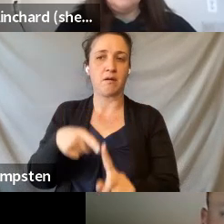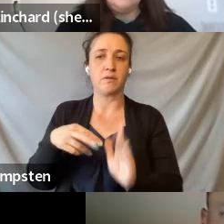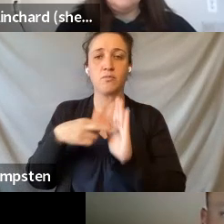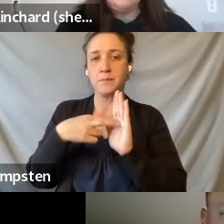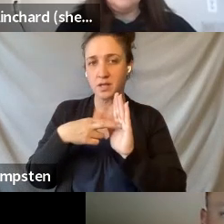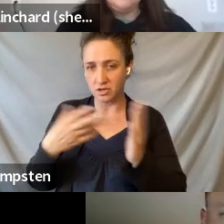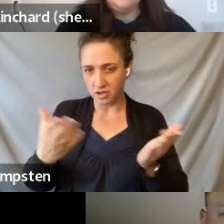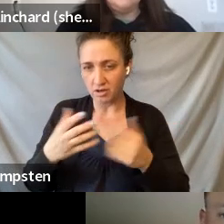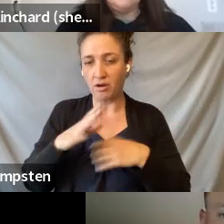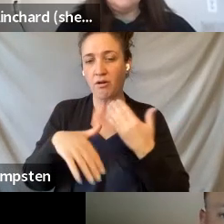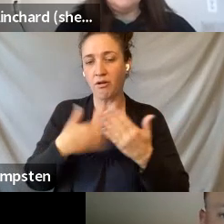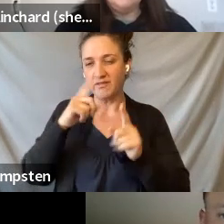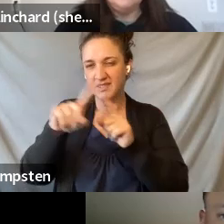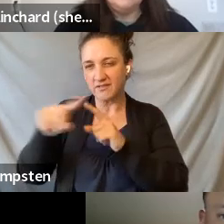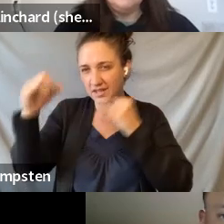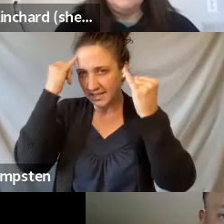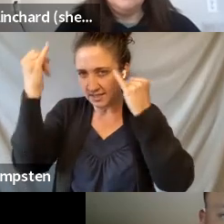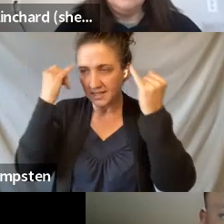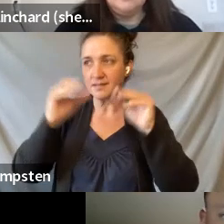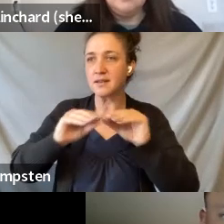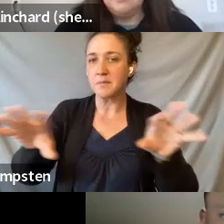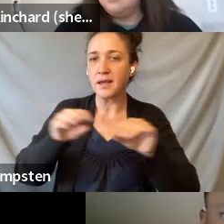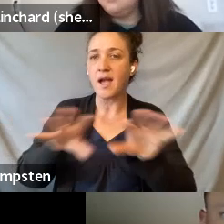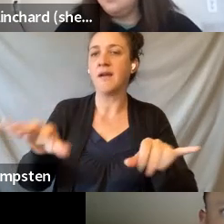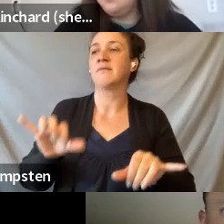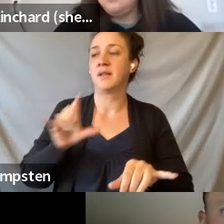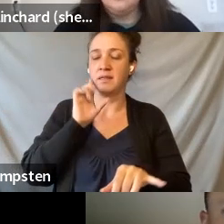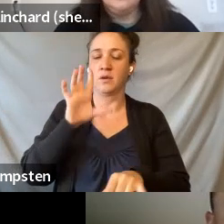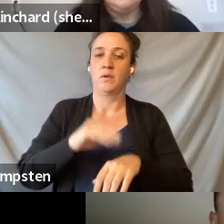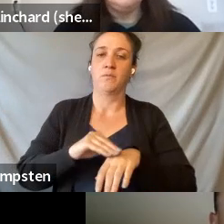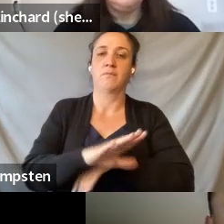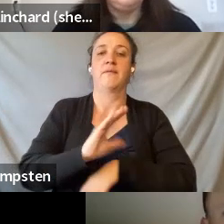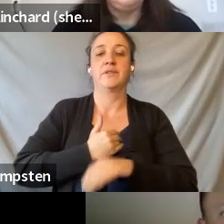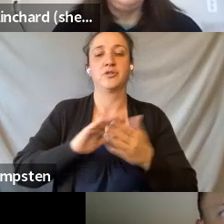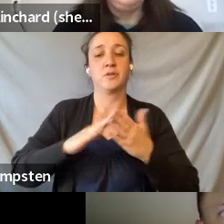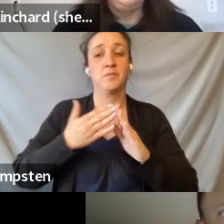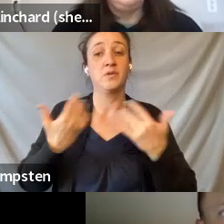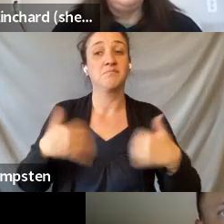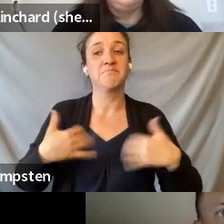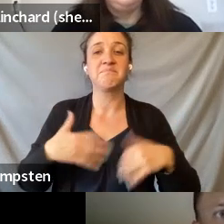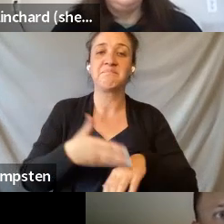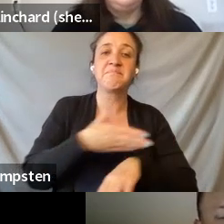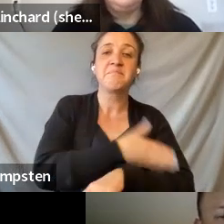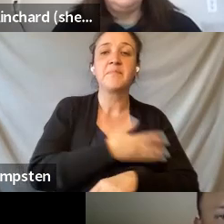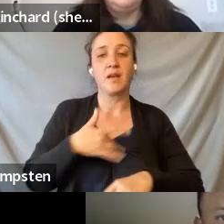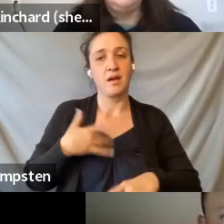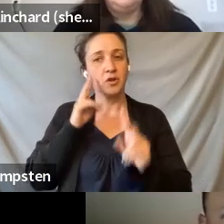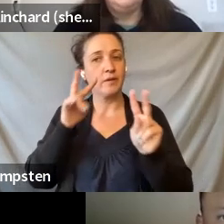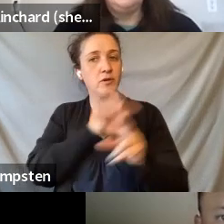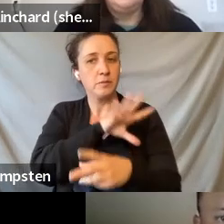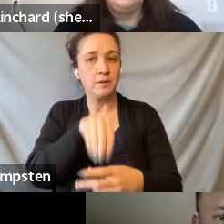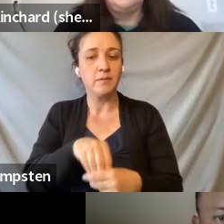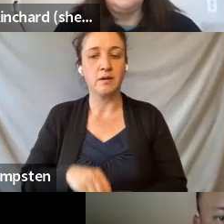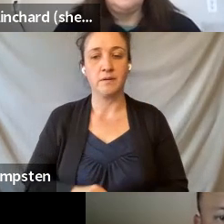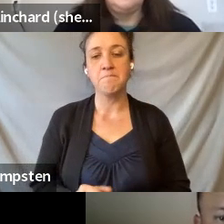and all the different ideas that are coming out. And I think it's really going to make a big difference in our community. And I'm looking forward to continuing to be a part of it.